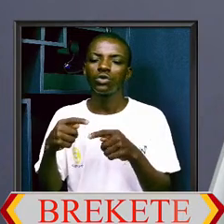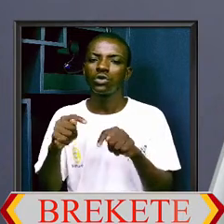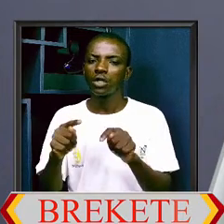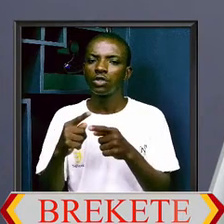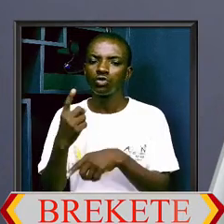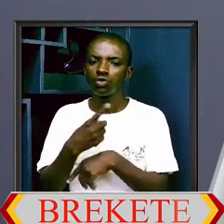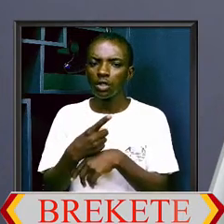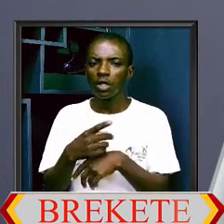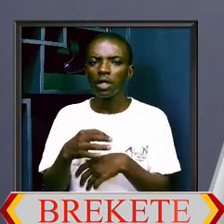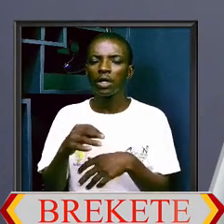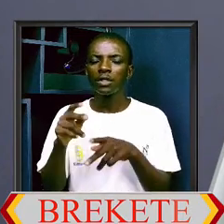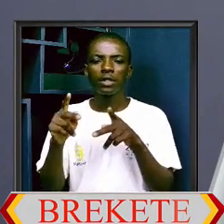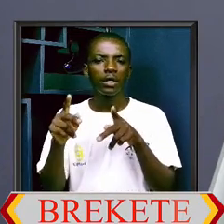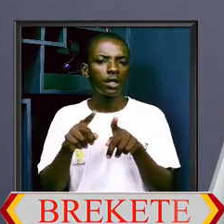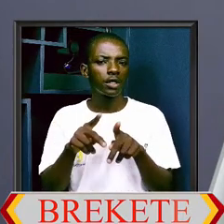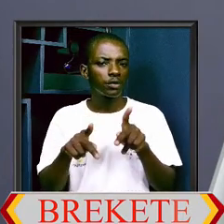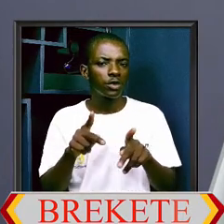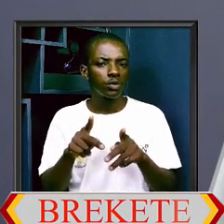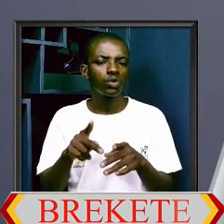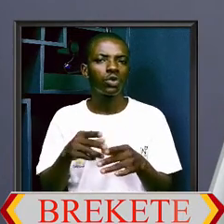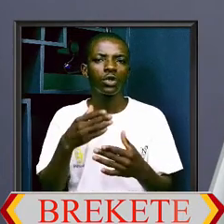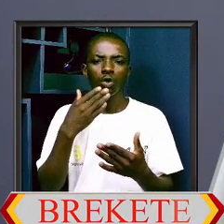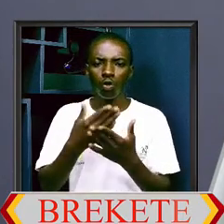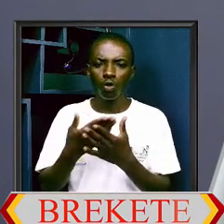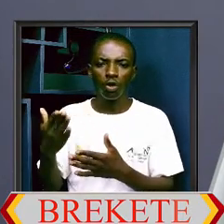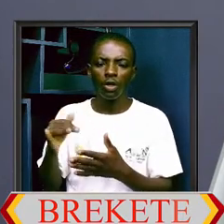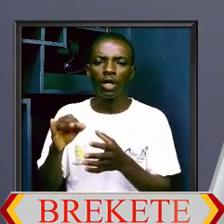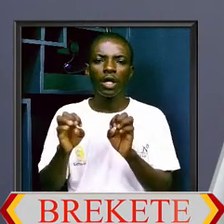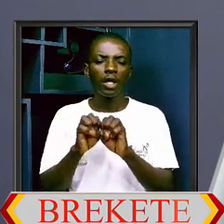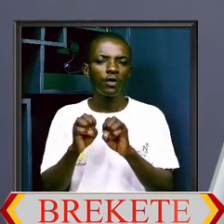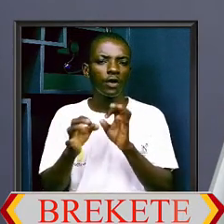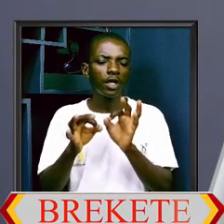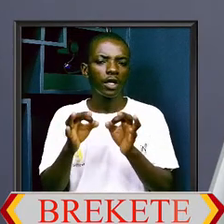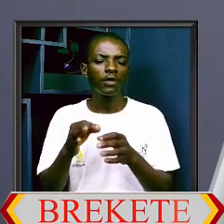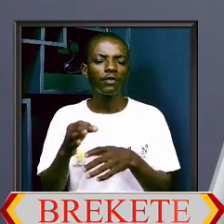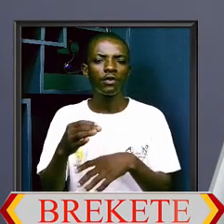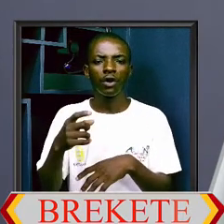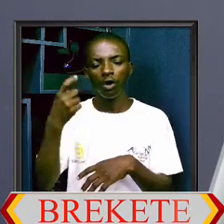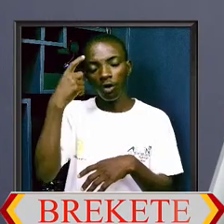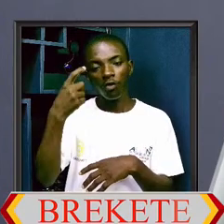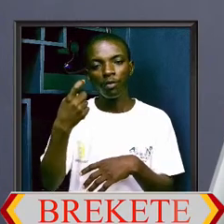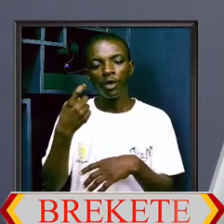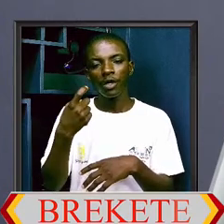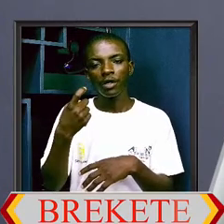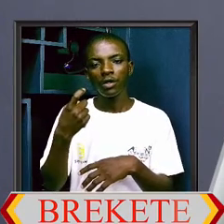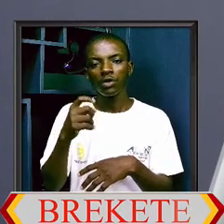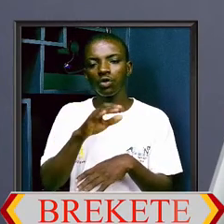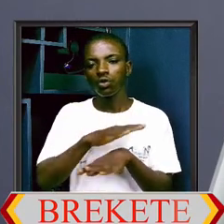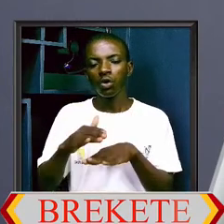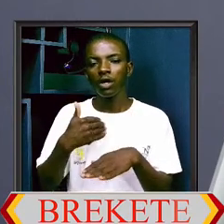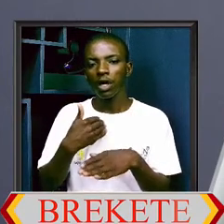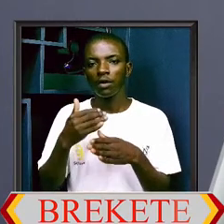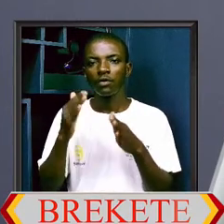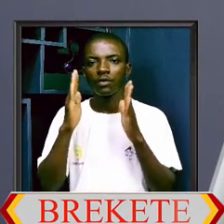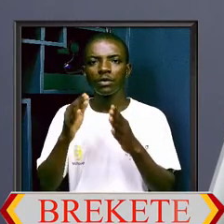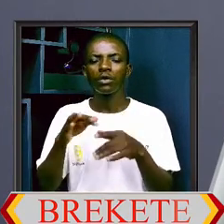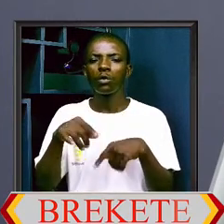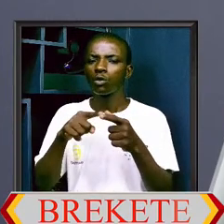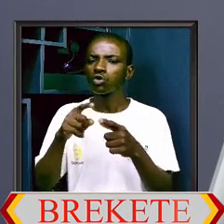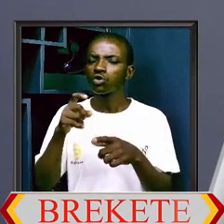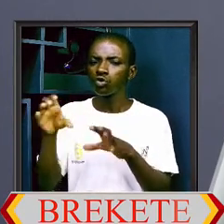try today as a people and a good thing even if Government not get intention to do and government go by